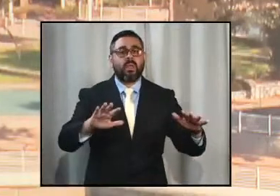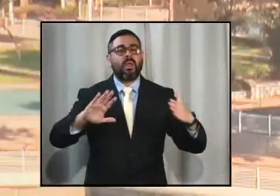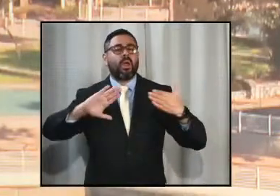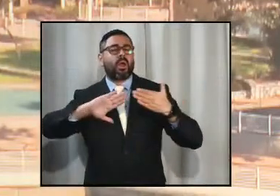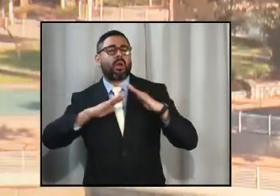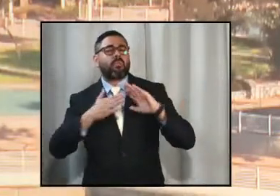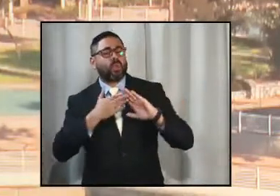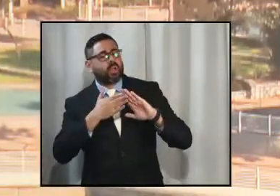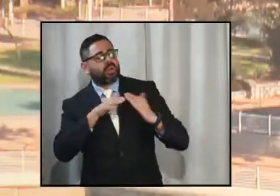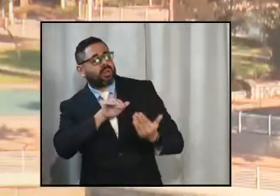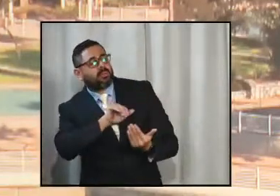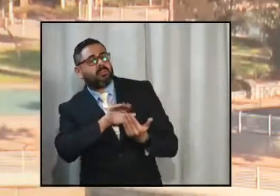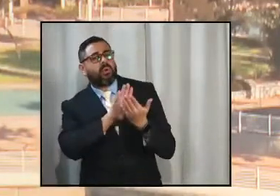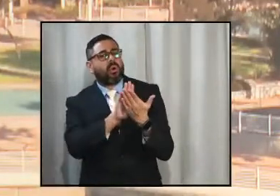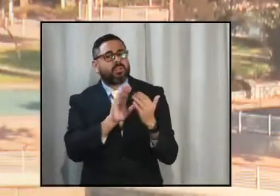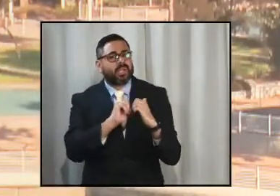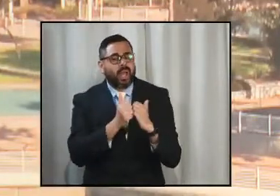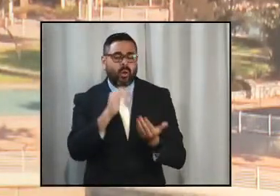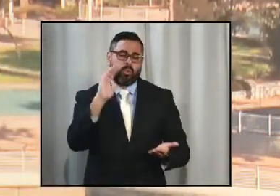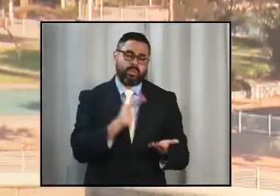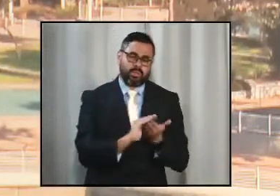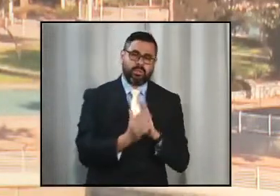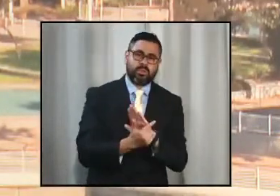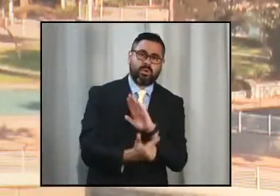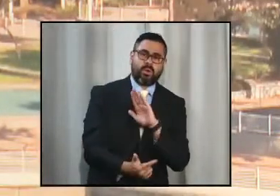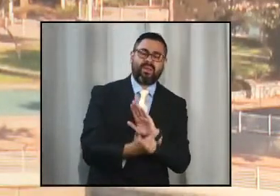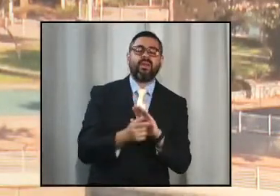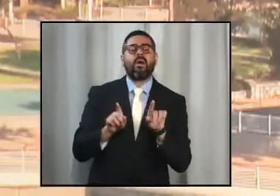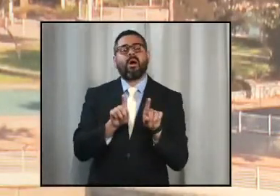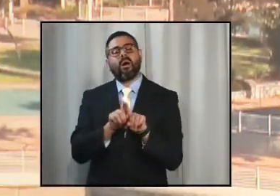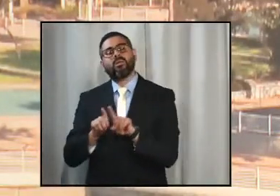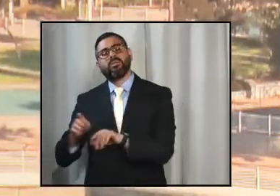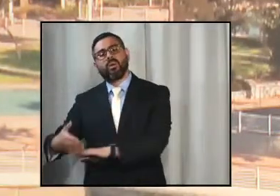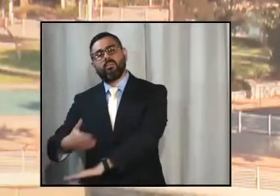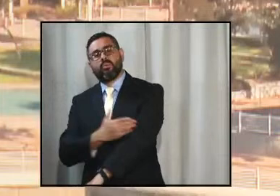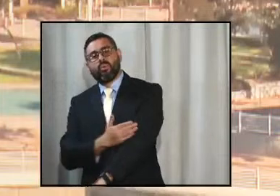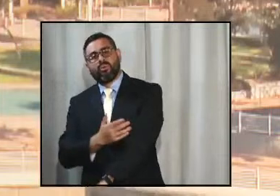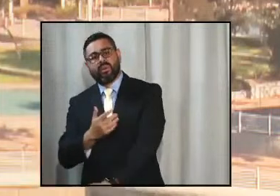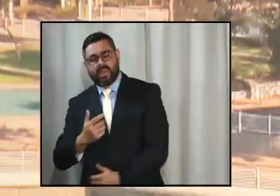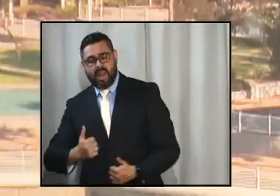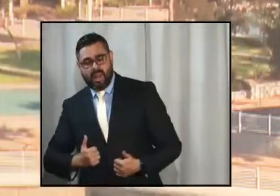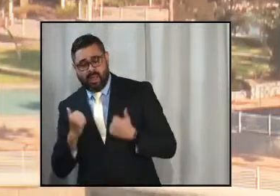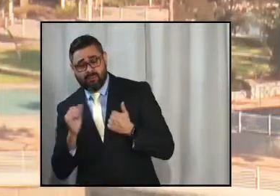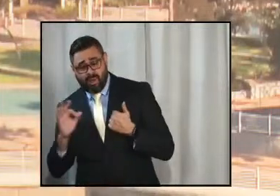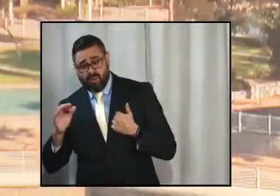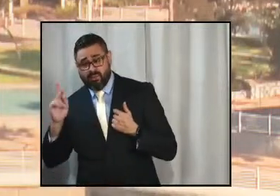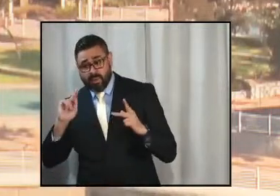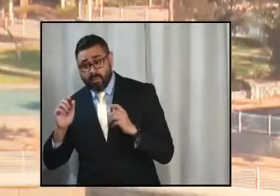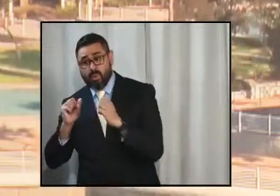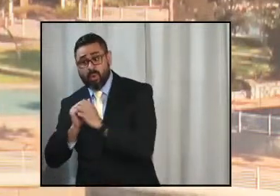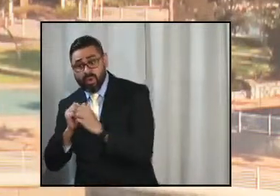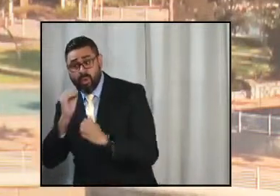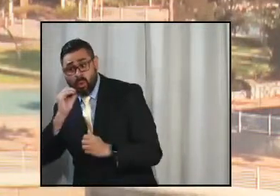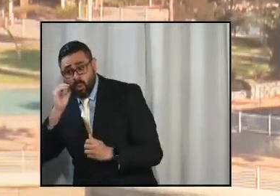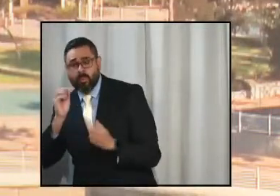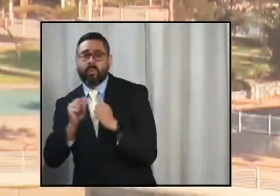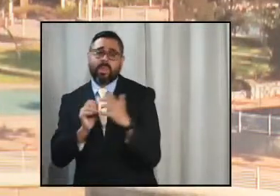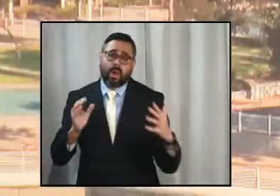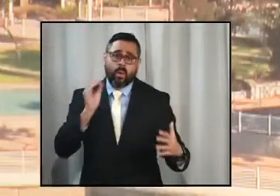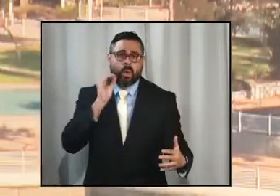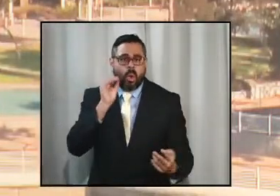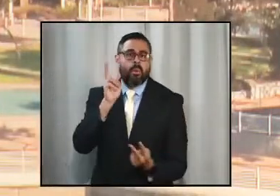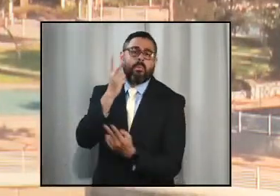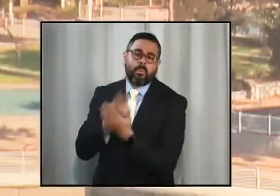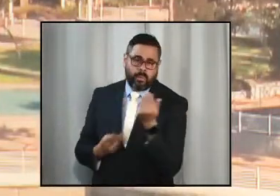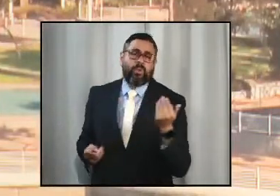policing approach to not only reducing crime, but improving the quality of life for everyone. When staffing permits, we've increased our foot patrols. We have officers out